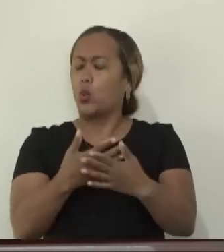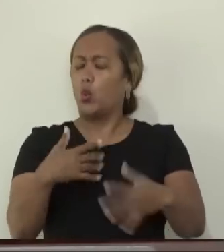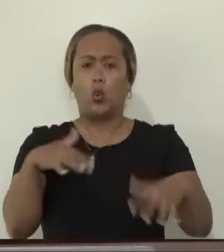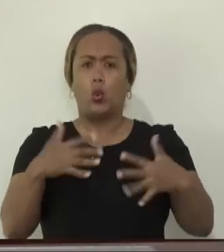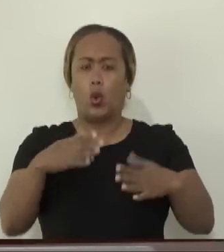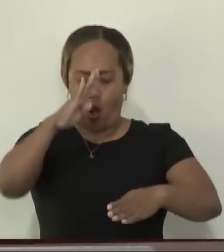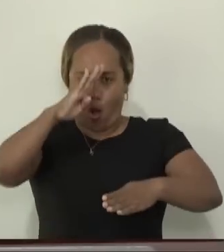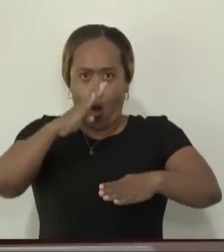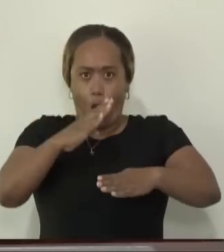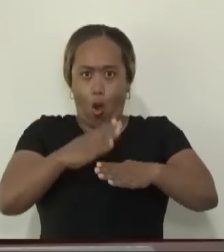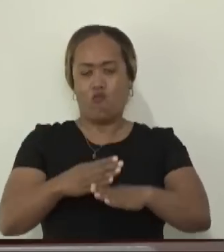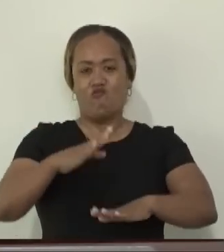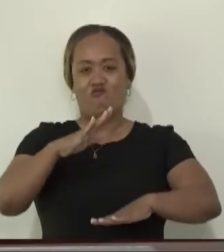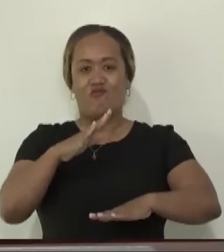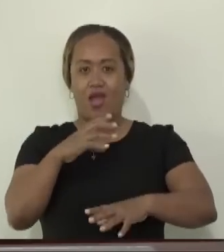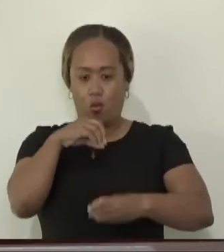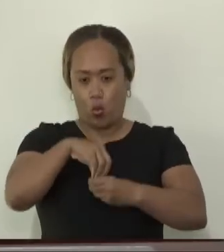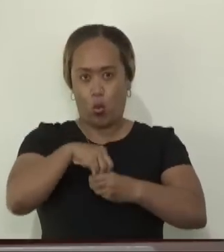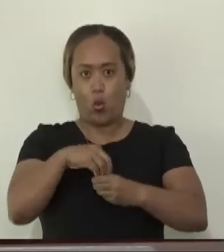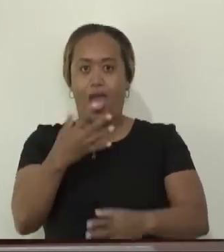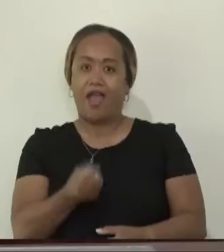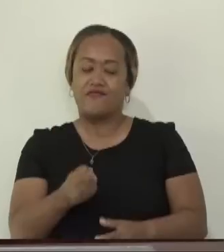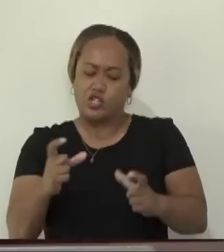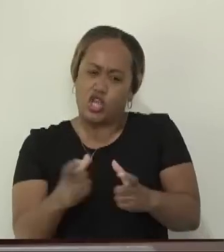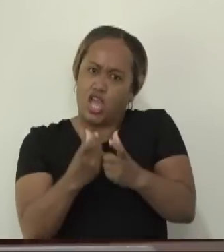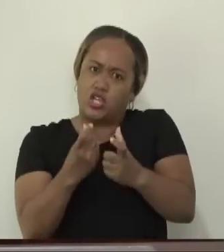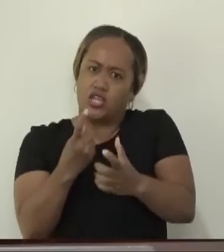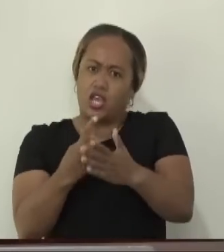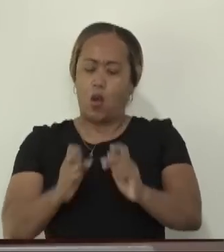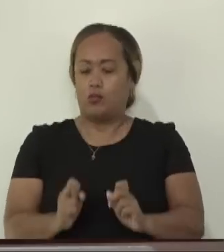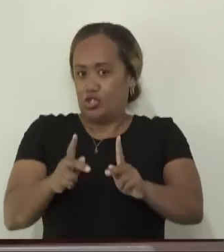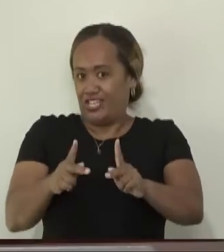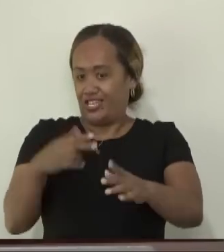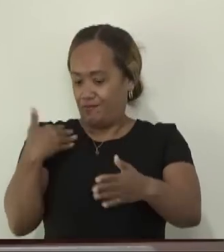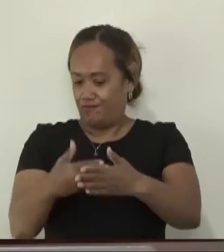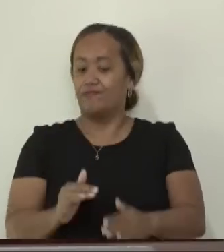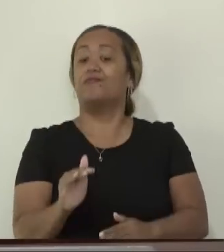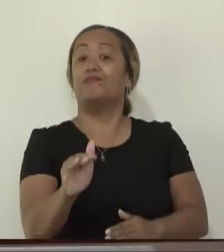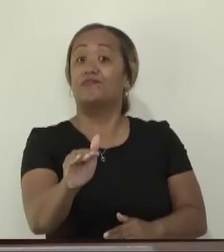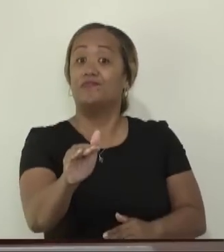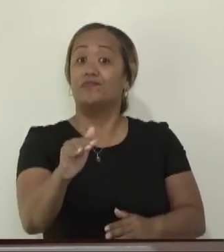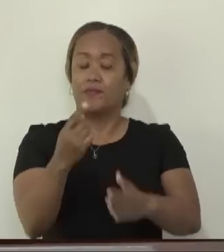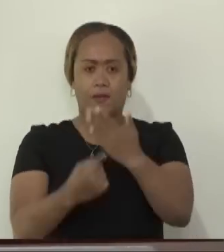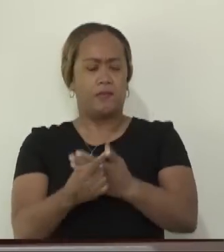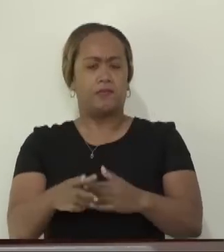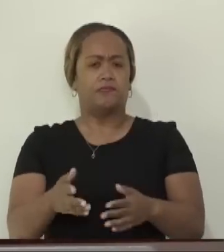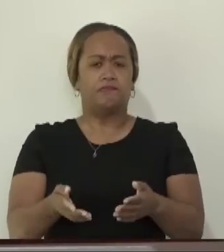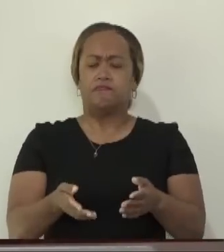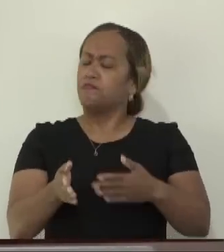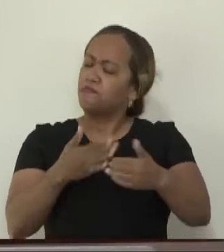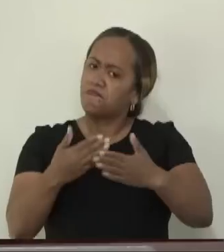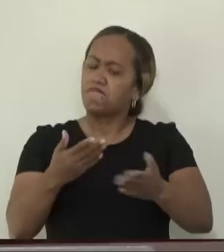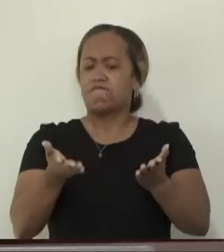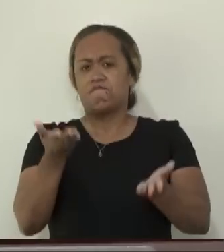optimistic about the challenges and opportunities that are before us. There is no doubt